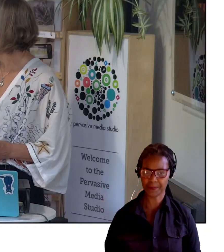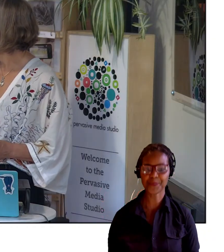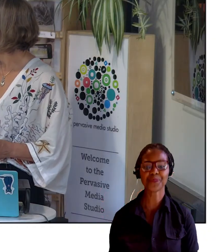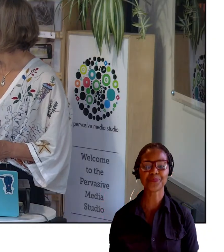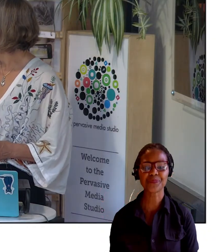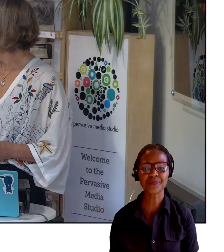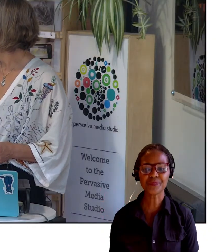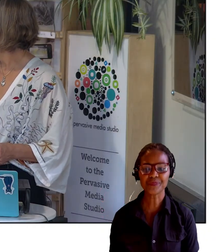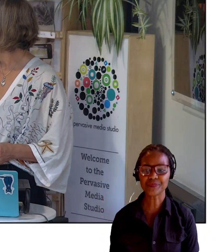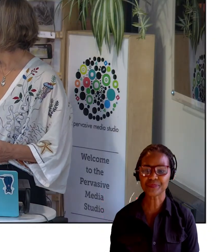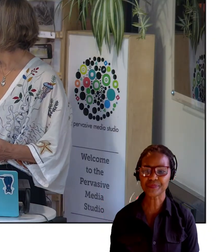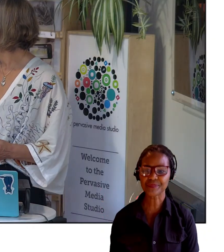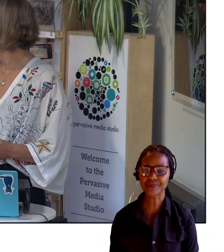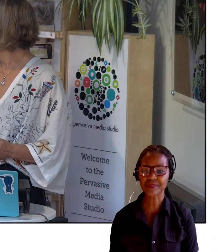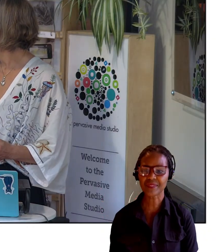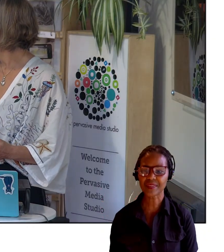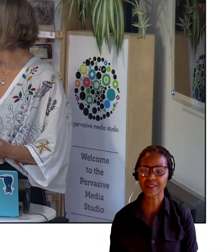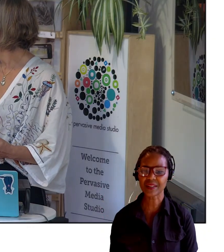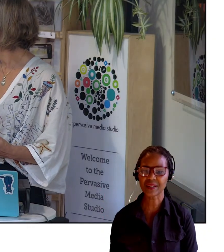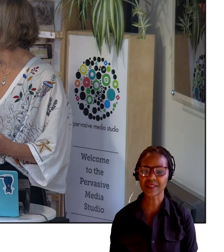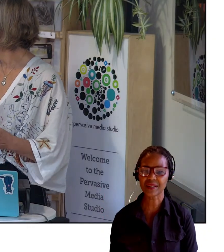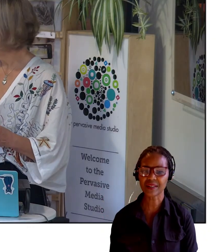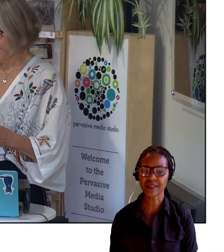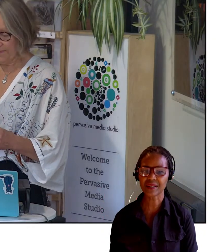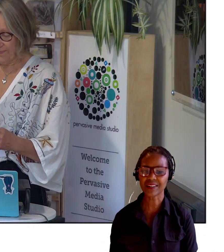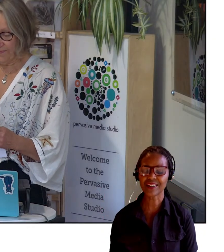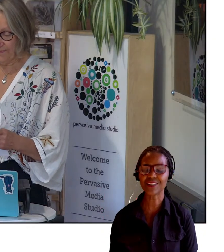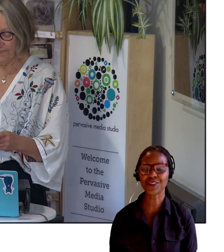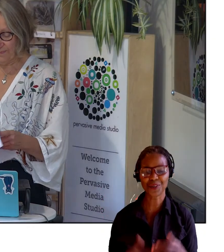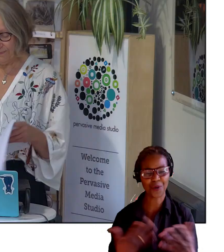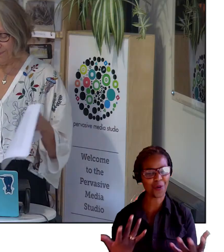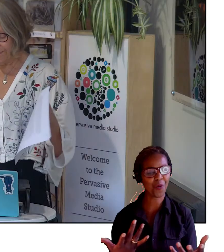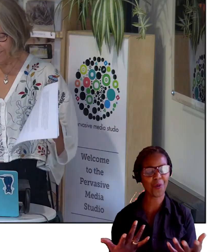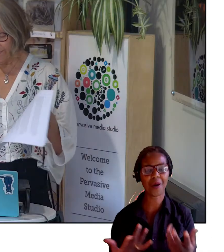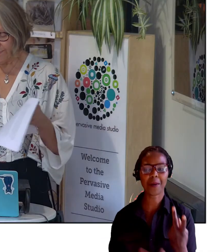Great. So we're so delighted to be here today to